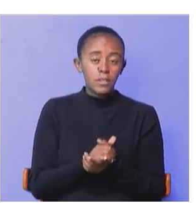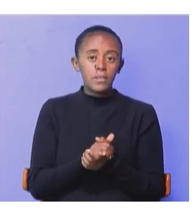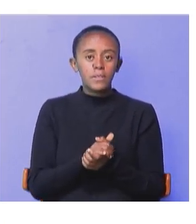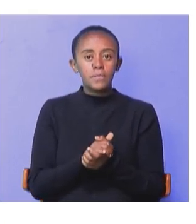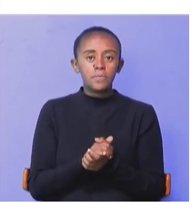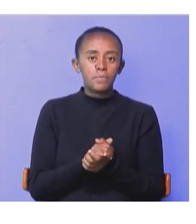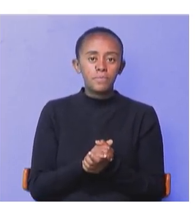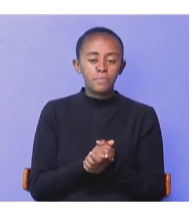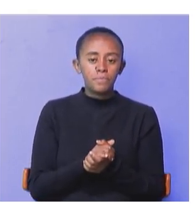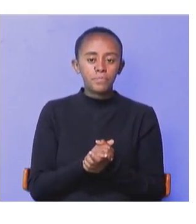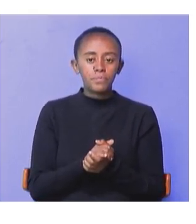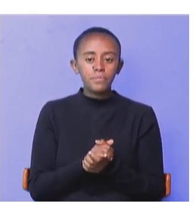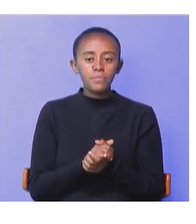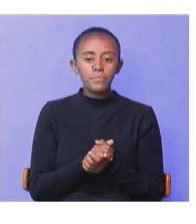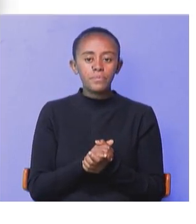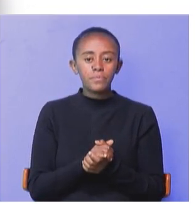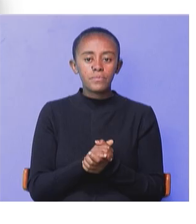Phones to school.